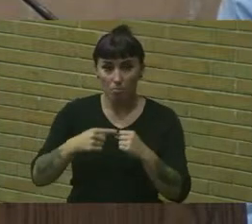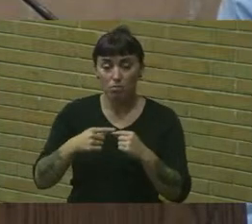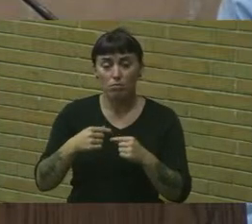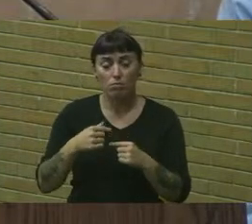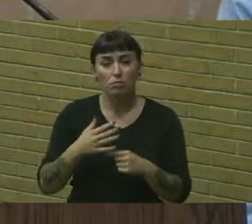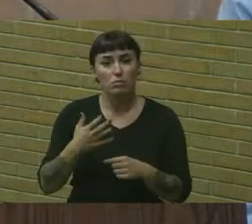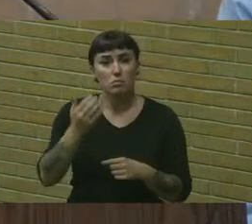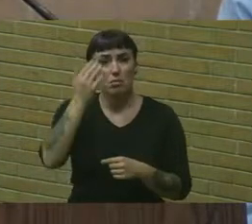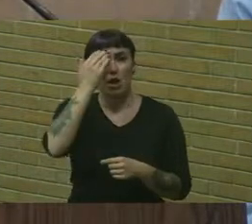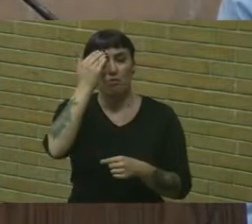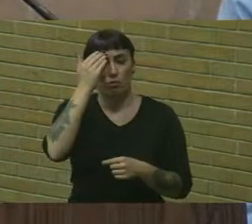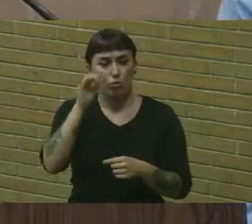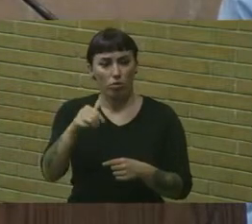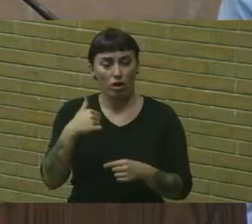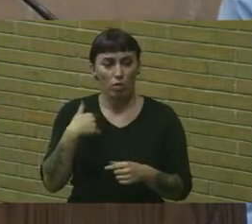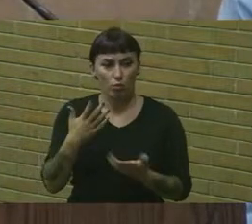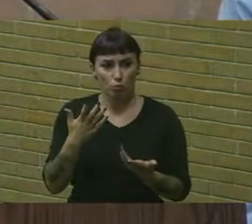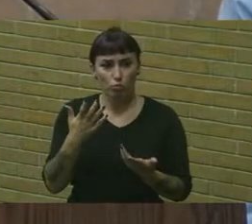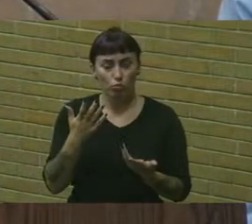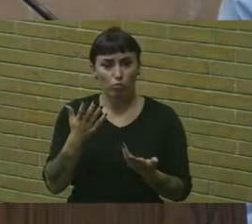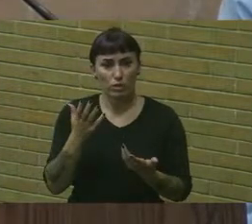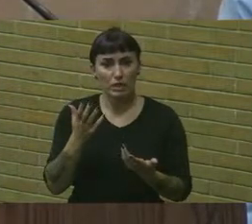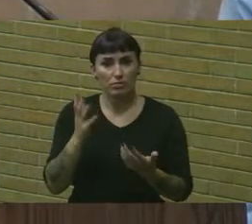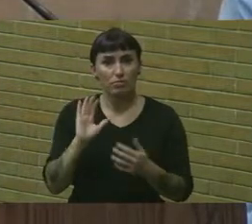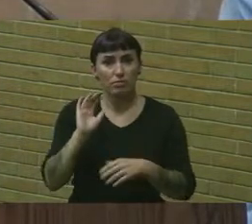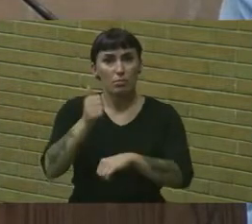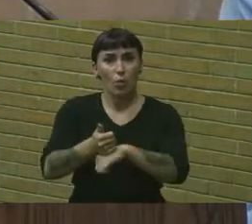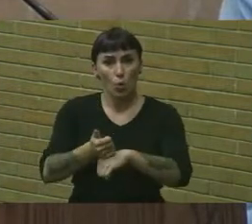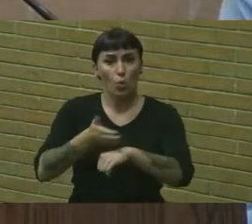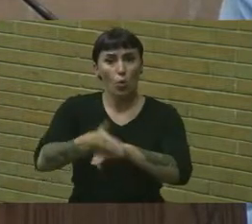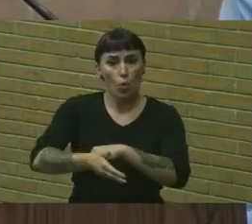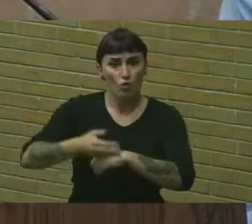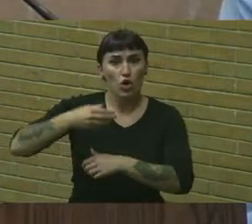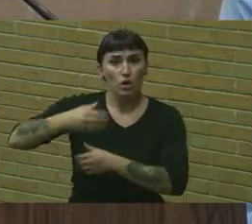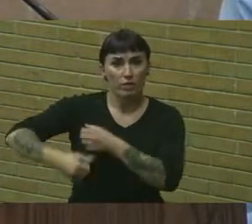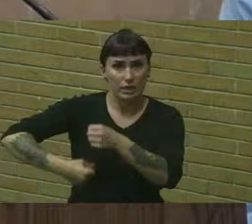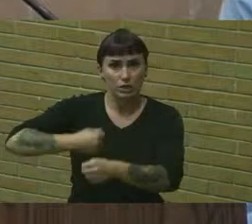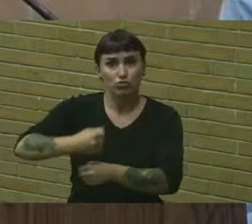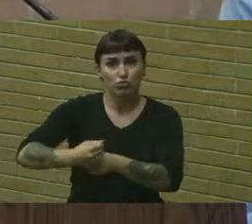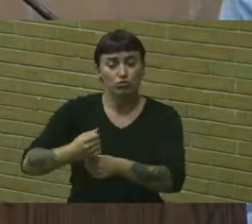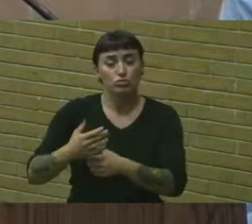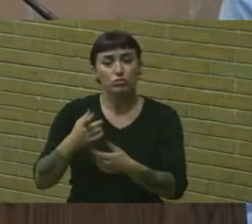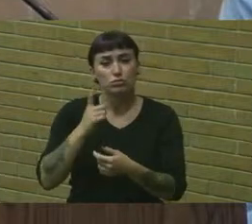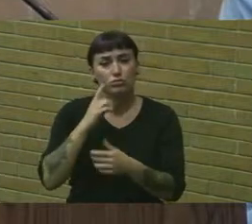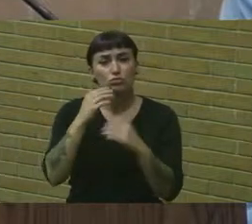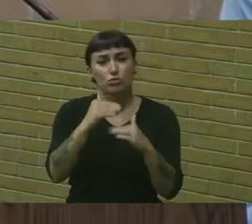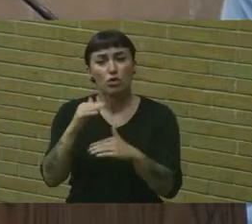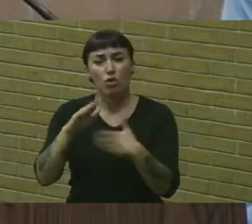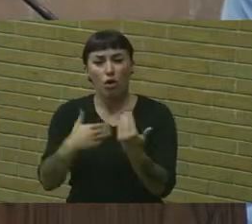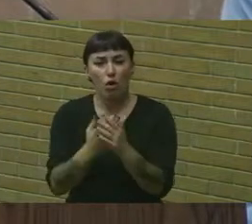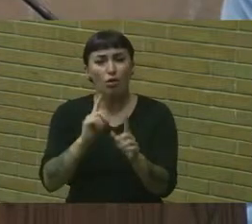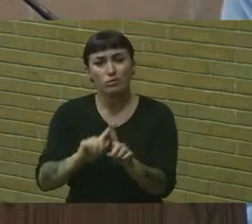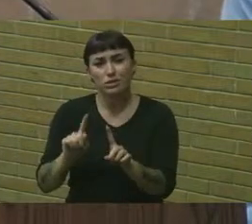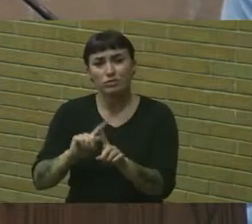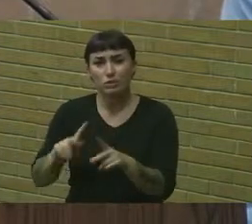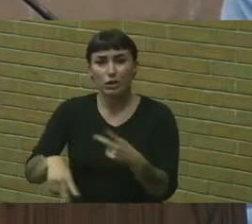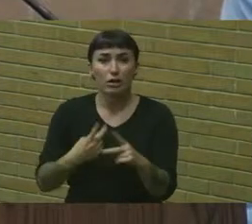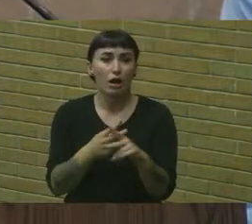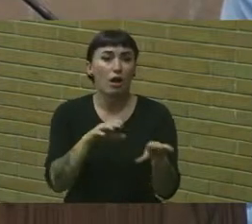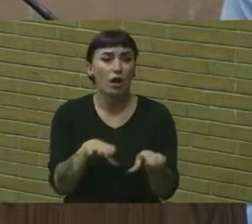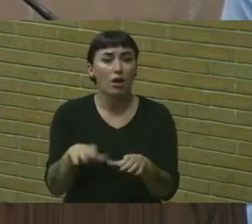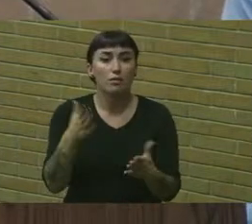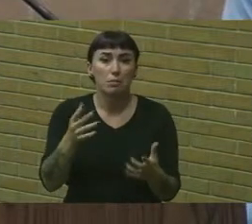mindful that we have imposed over the decades restrictions on all kinds of activities that